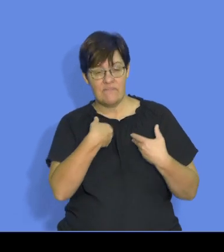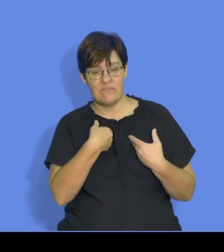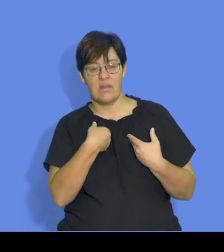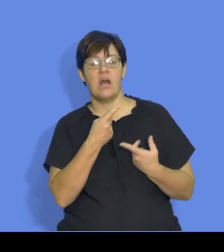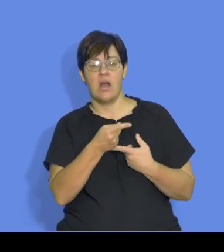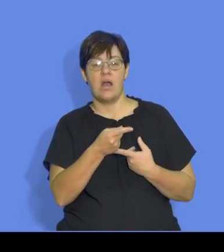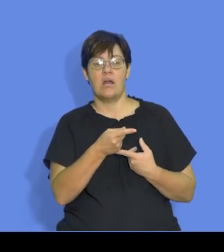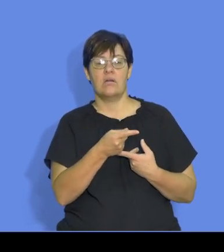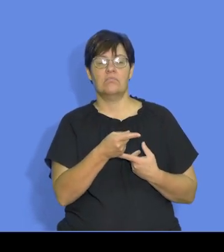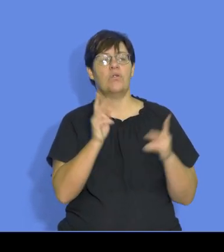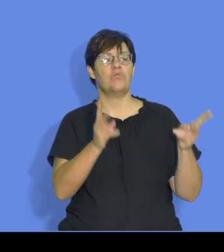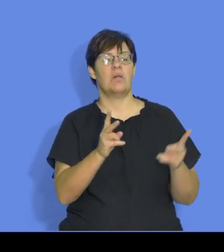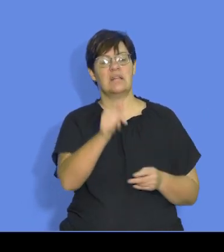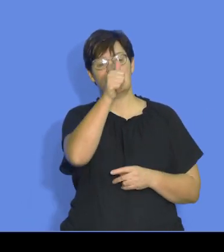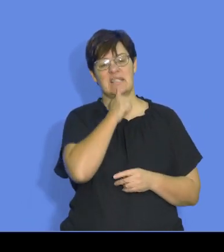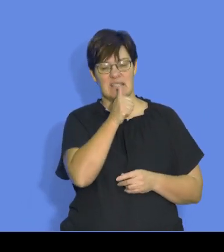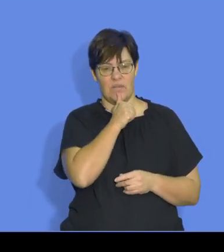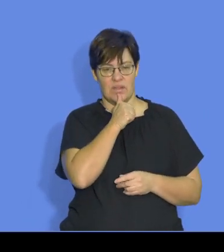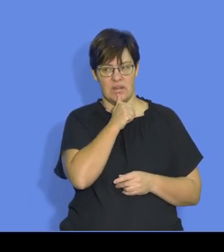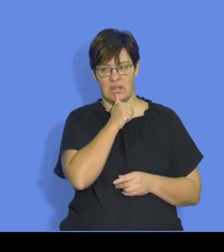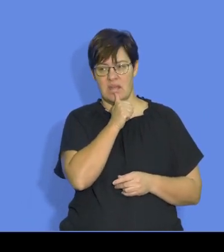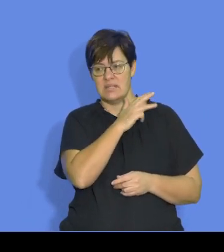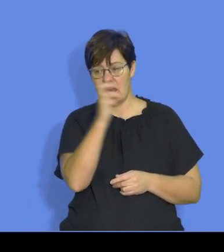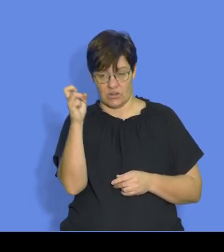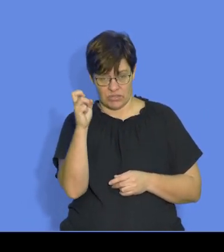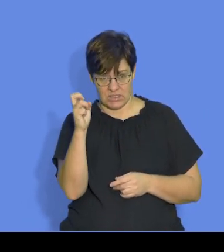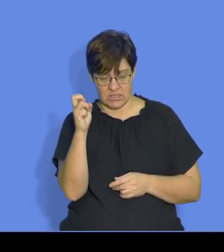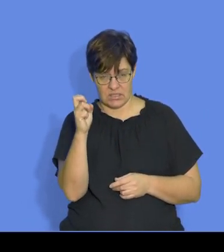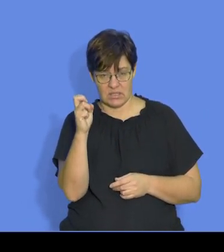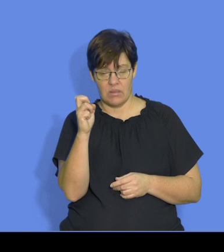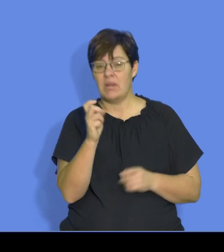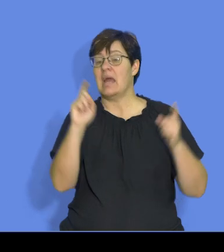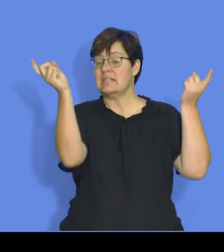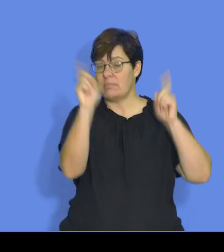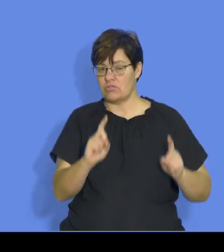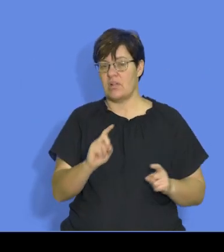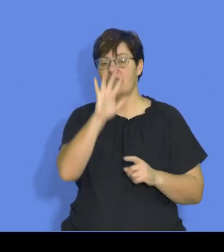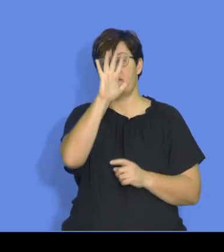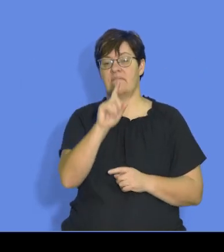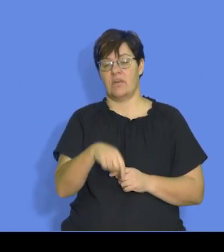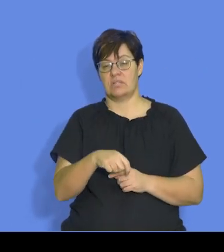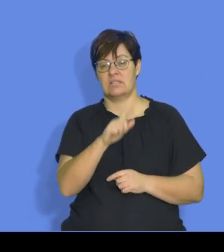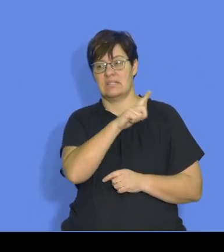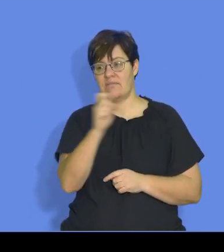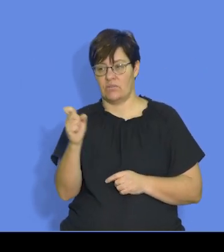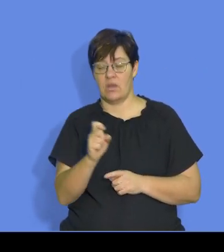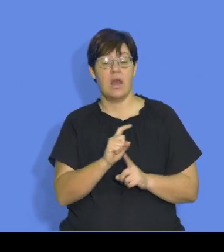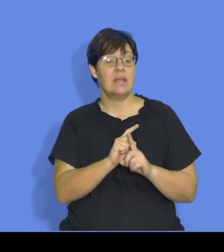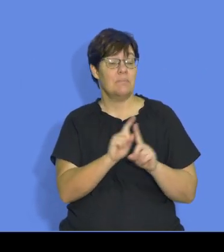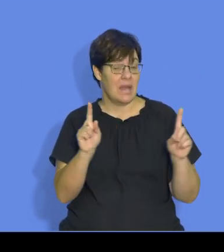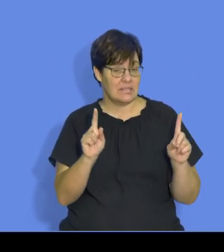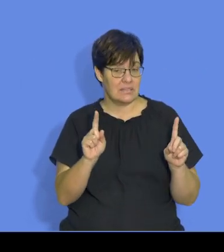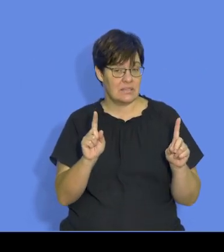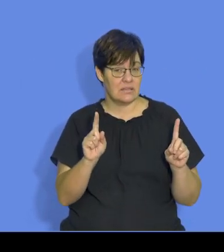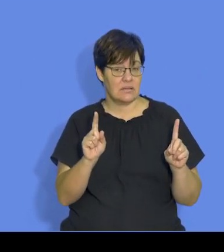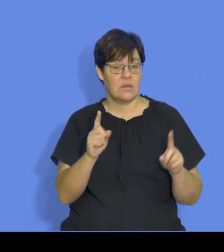normally cost you 6,900, including VAT, at a special price of 5,700, provided that you pay